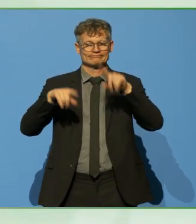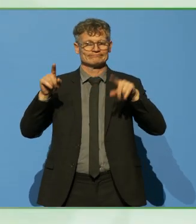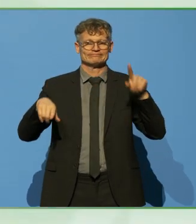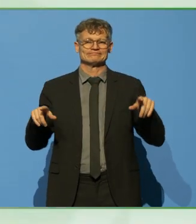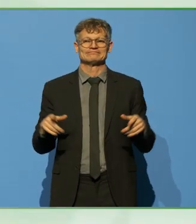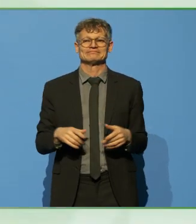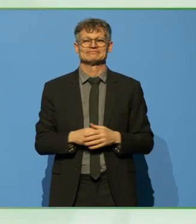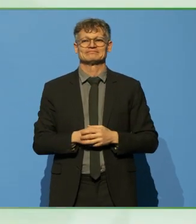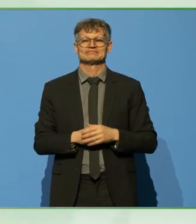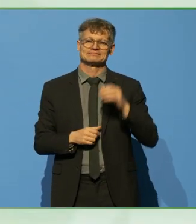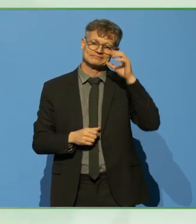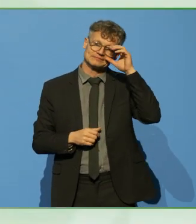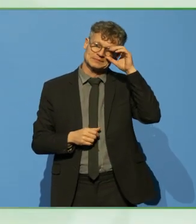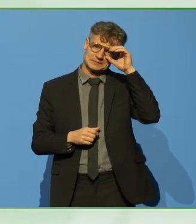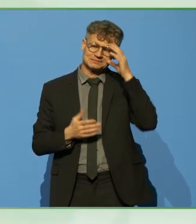your thoughts?